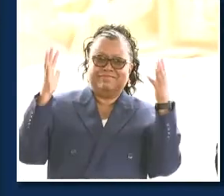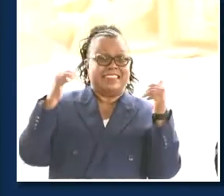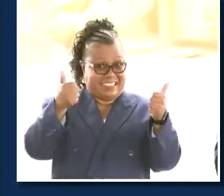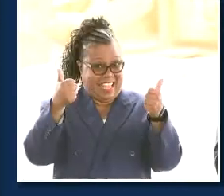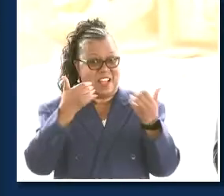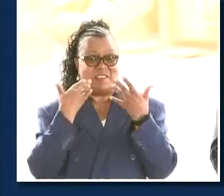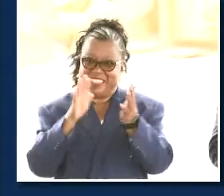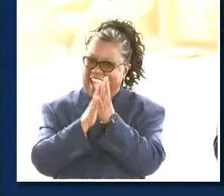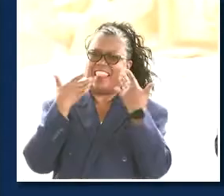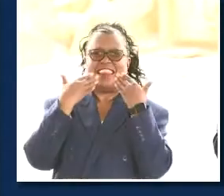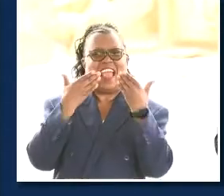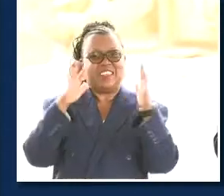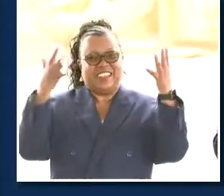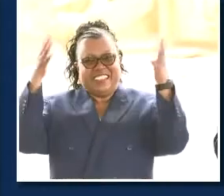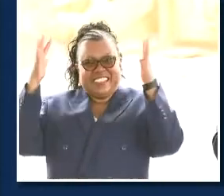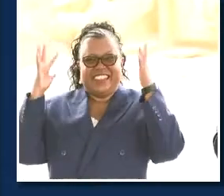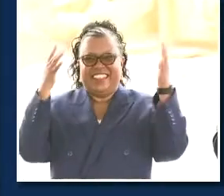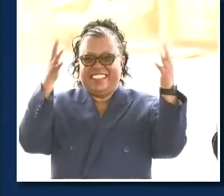Yep, you clap. Thanks, Larry.